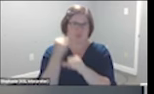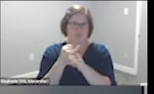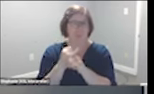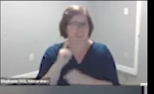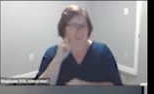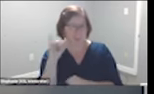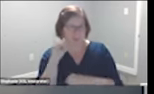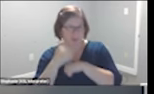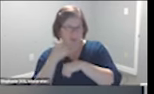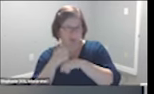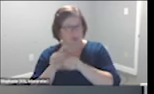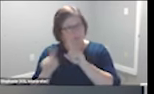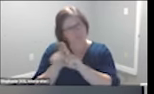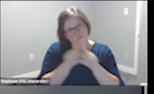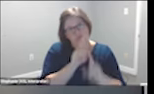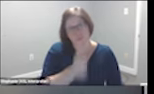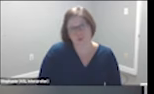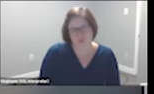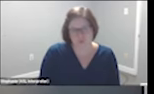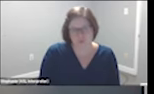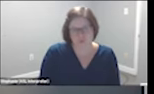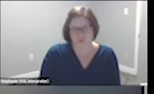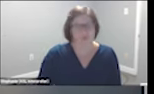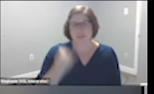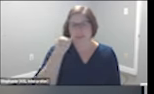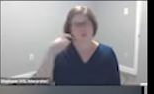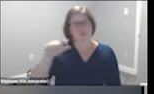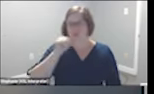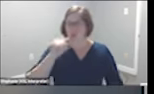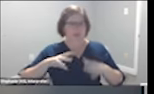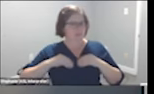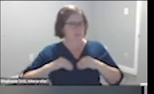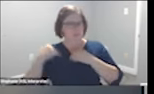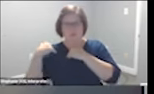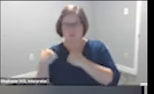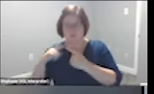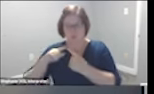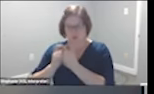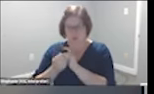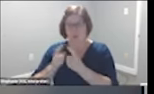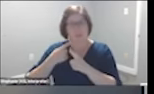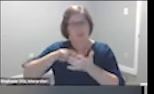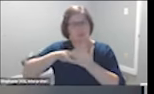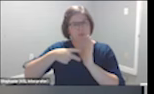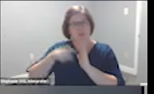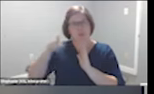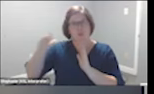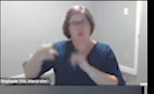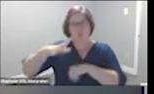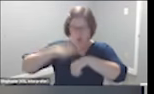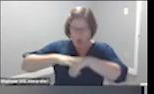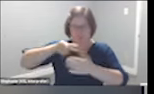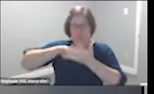it's also true. If you're not taking on the burden, you are purposefully choosing to not be accessible and to